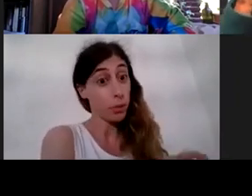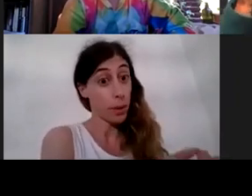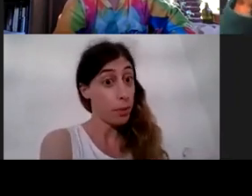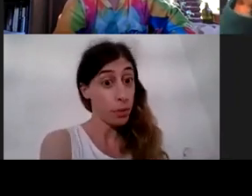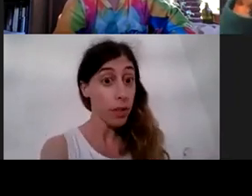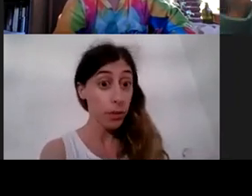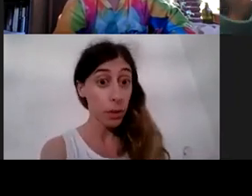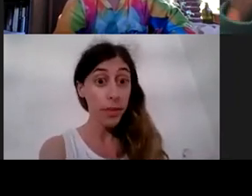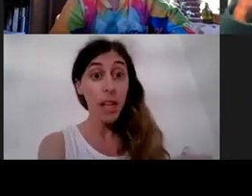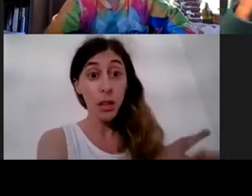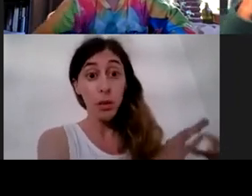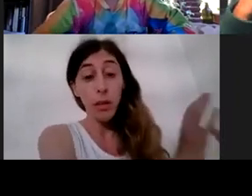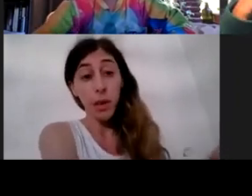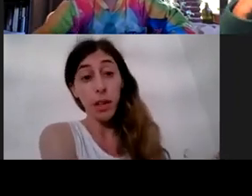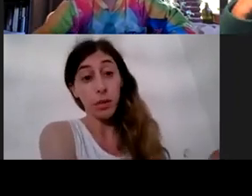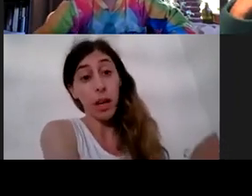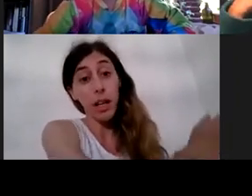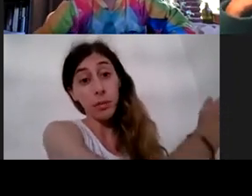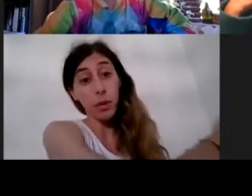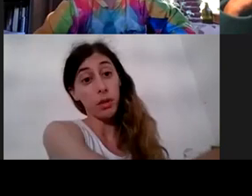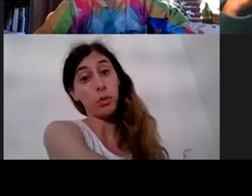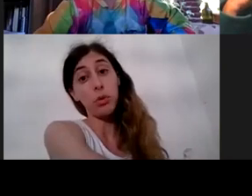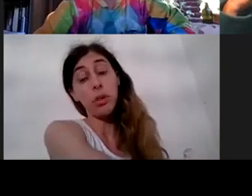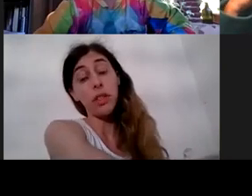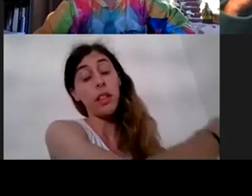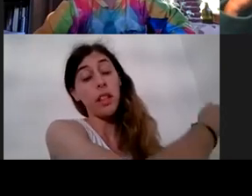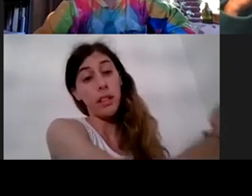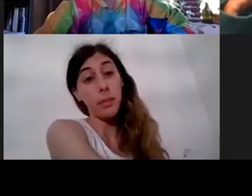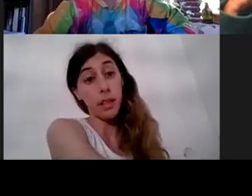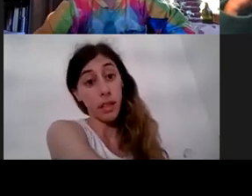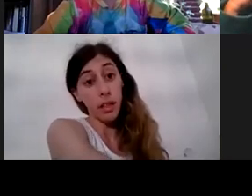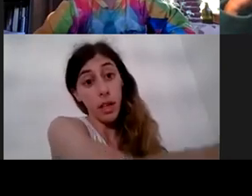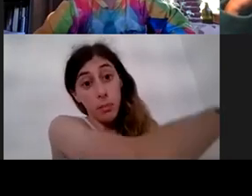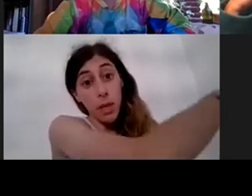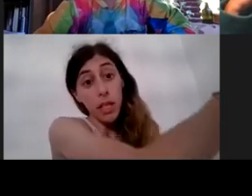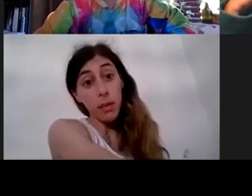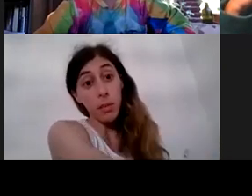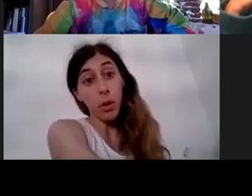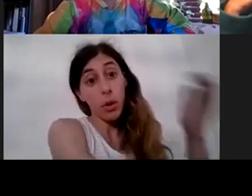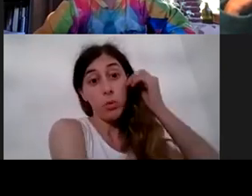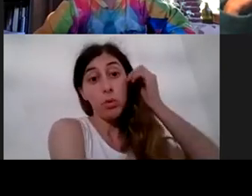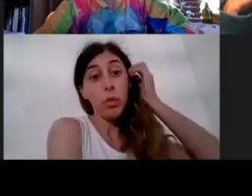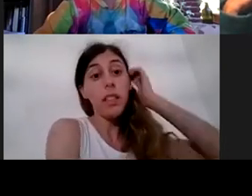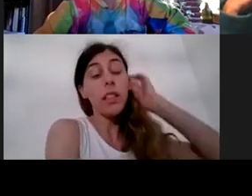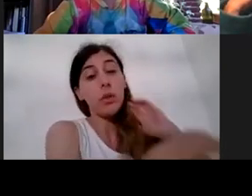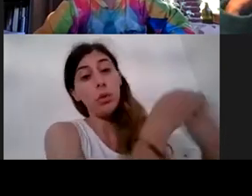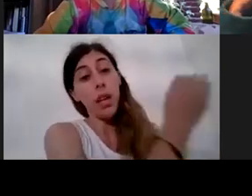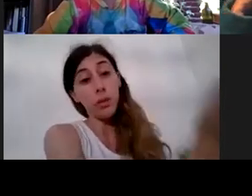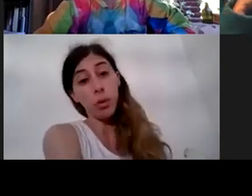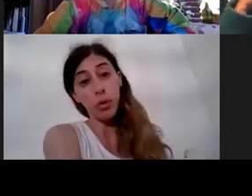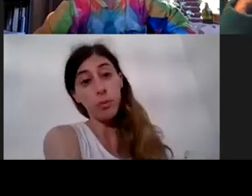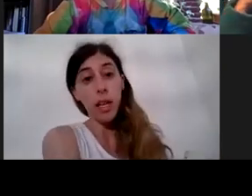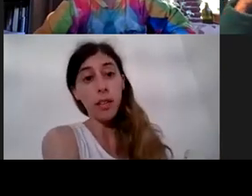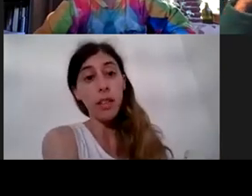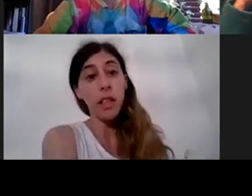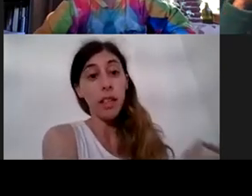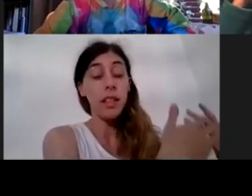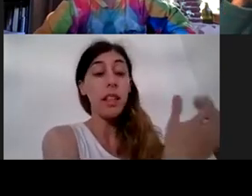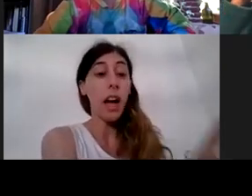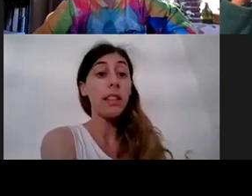Actually, we'll consider that we can also certify that this happens at different levels. First of all,